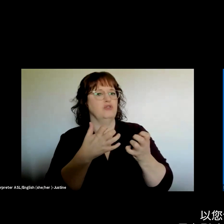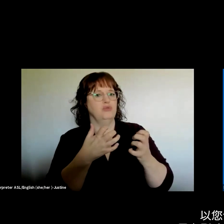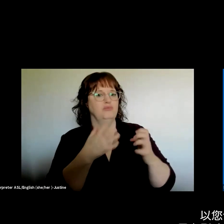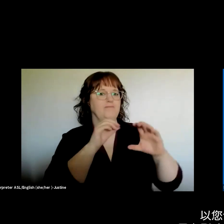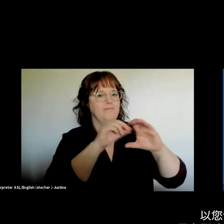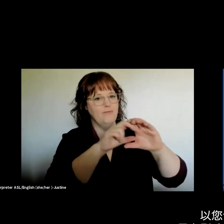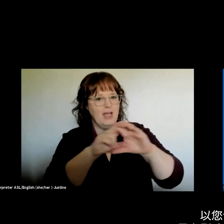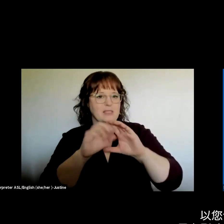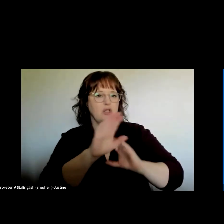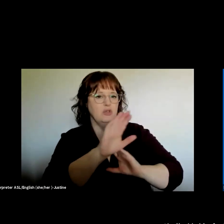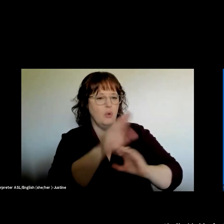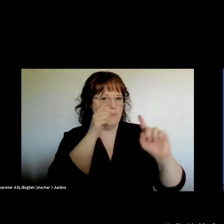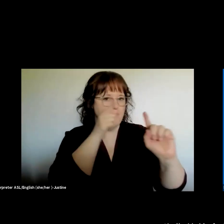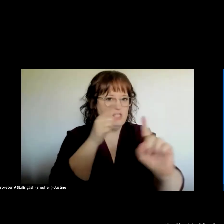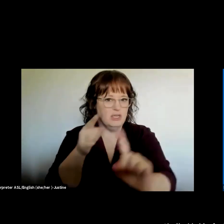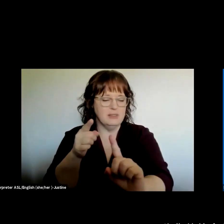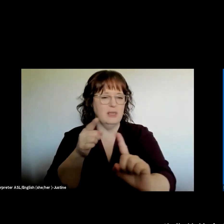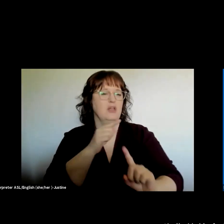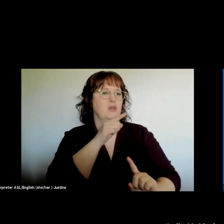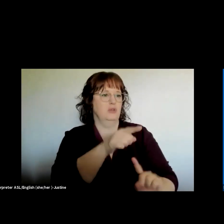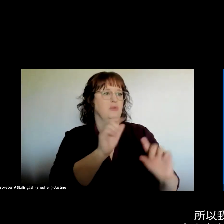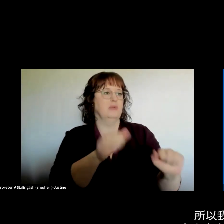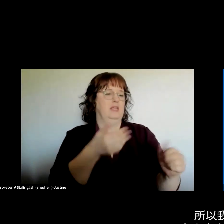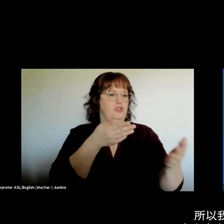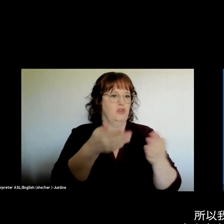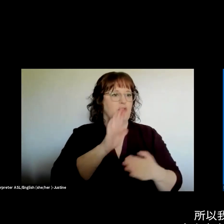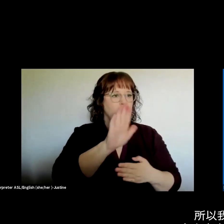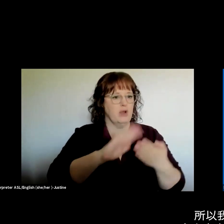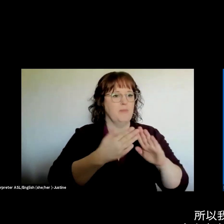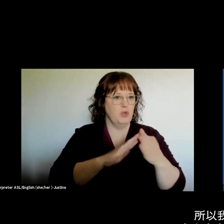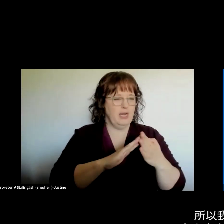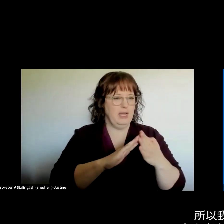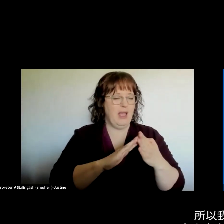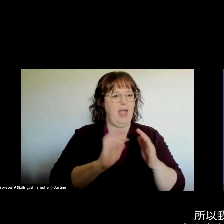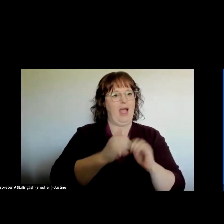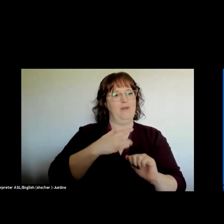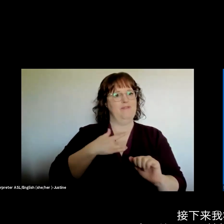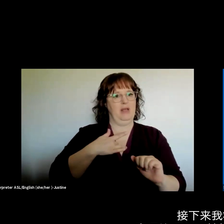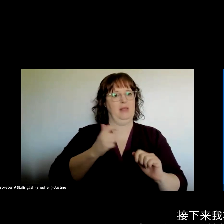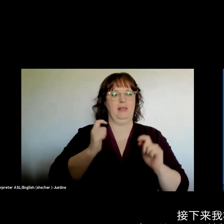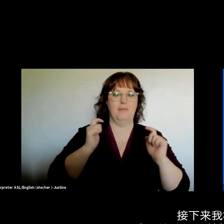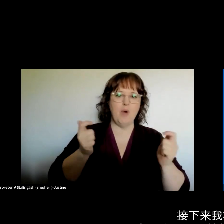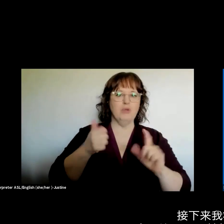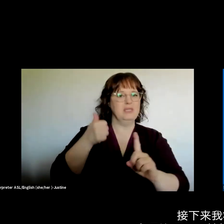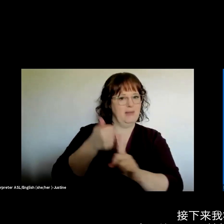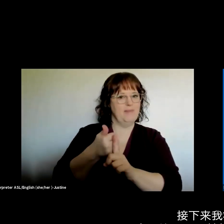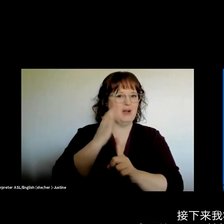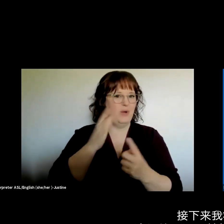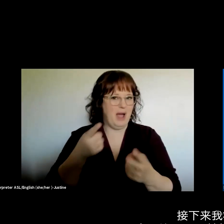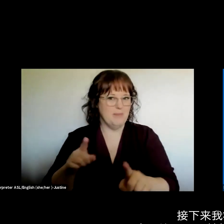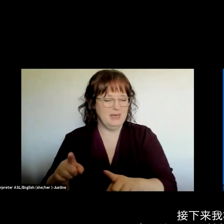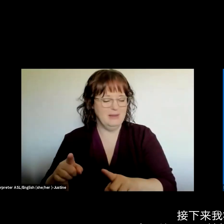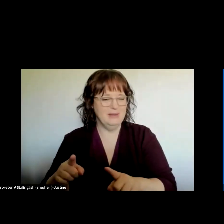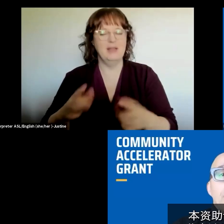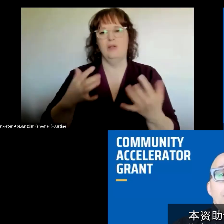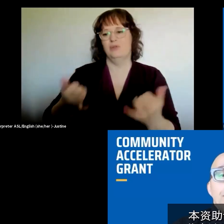communities in whatever way you know is most impactful. So I'll say thank you in advance, and with that, I'm going to pass it back over to Ellen, who will